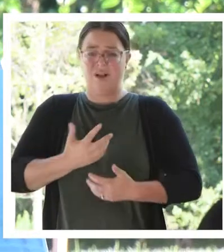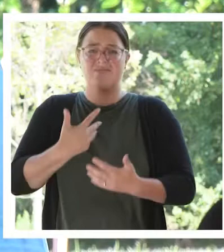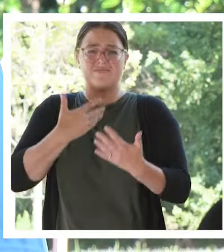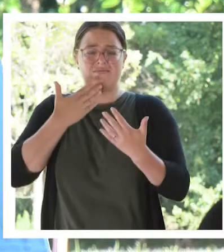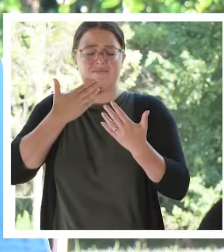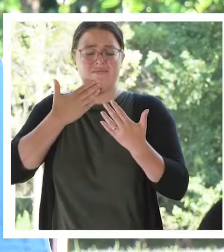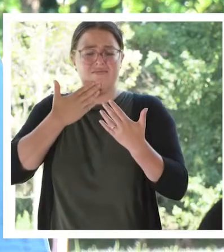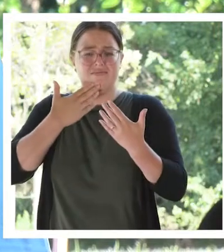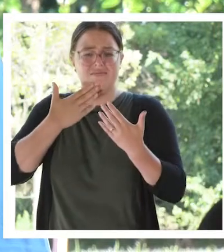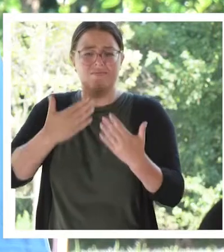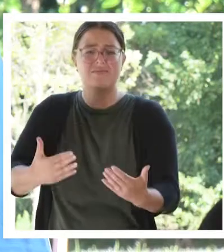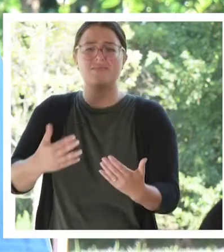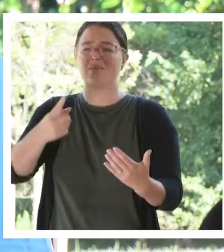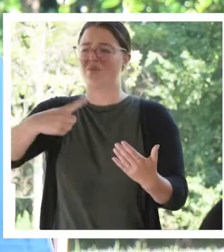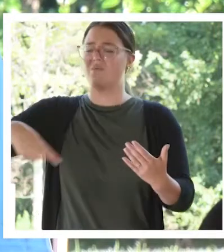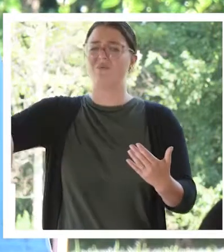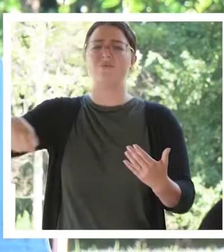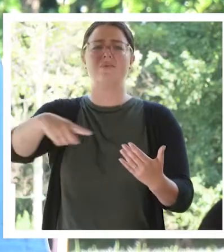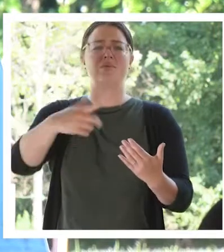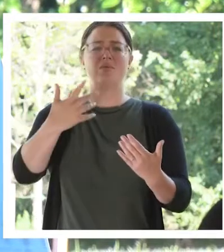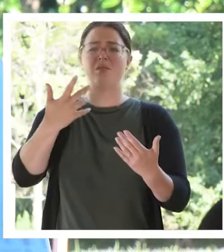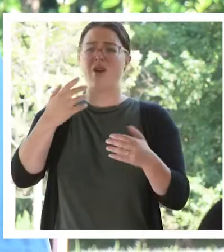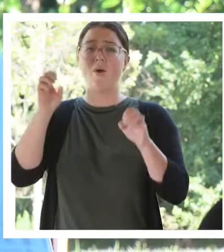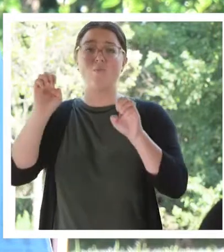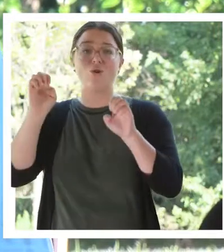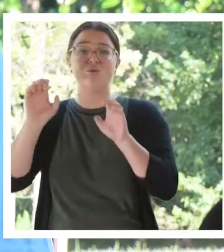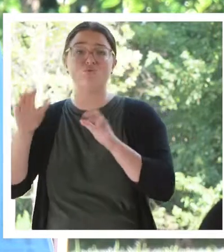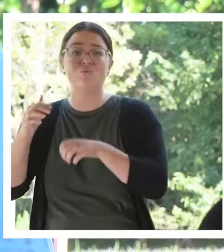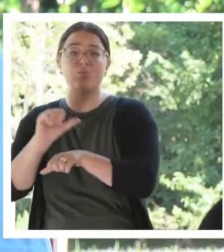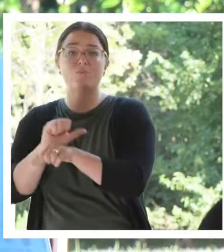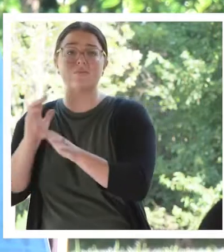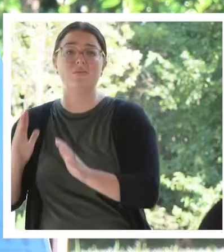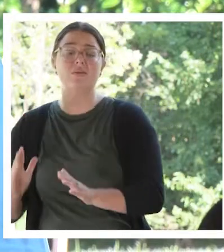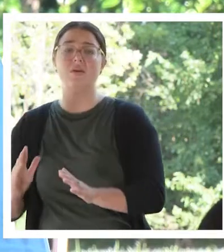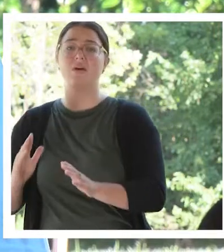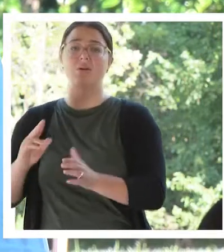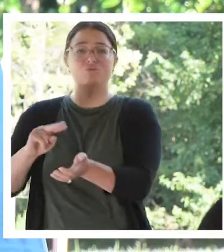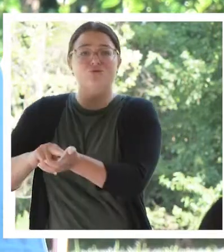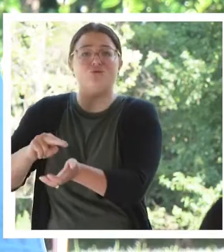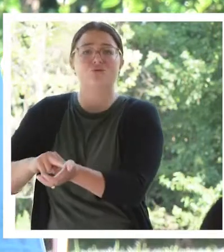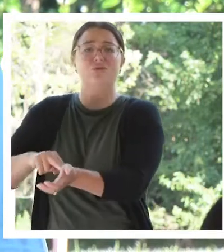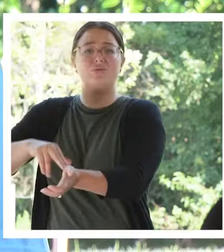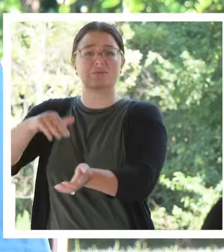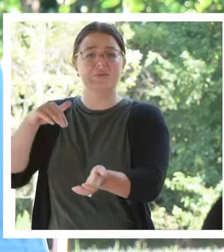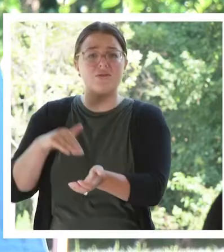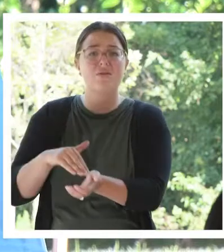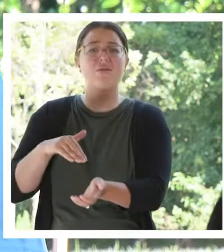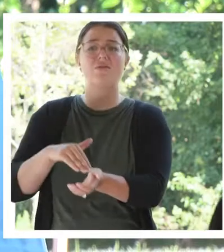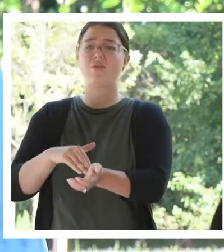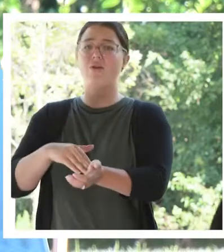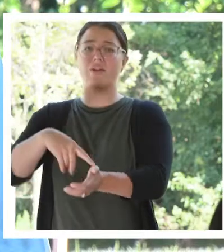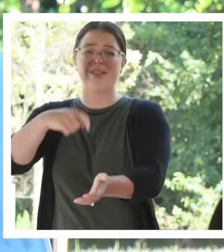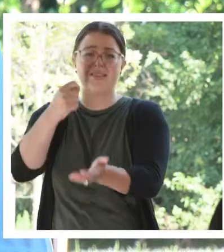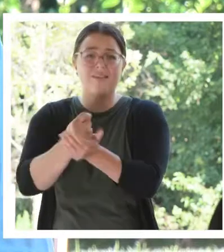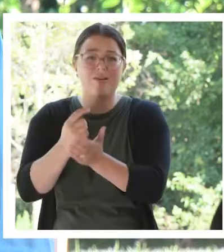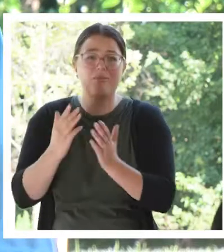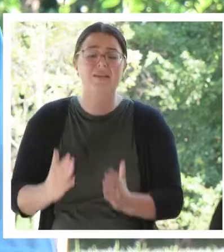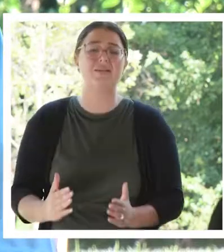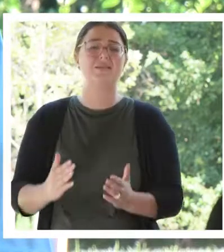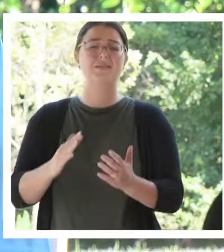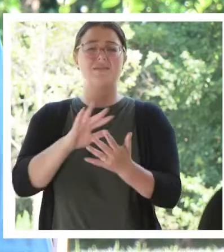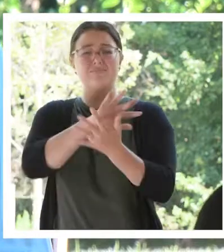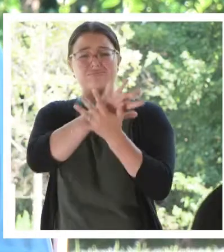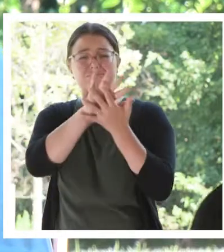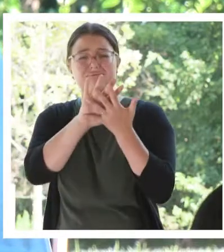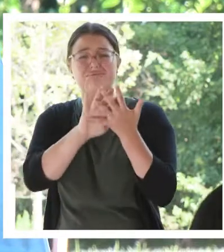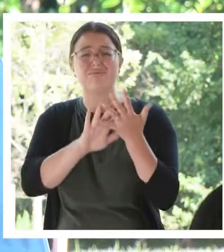I have to all the, from the emergency room, nurses, doctors, therapists.